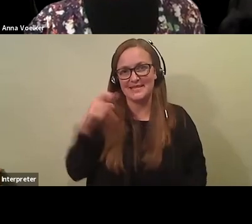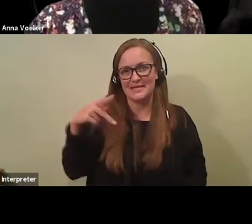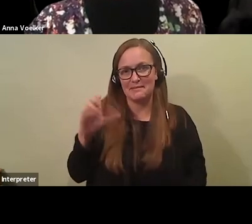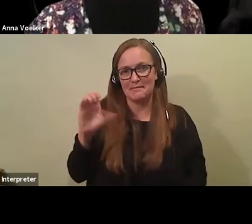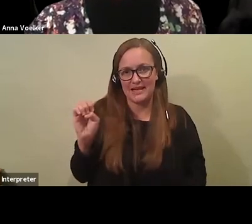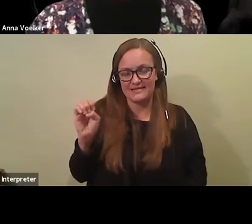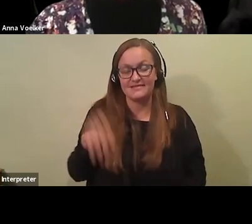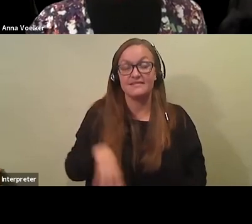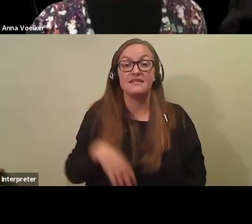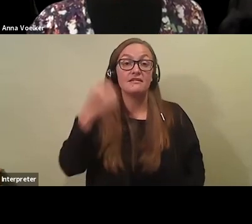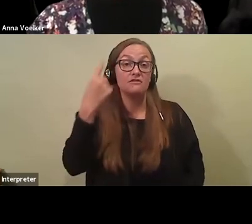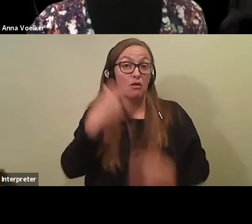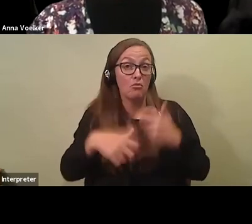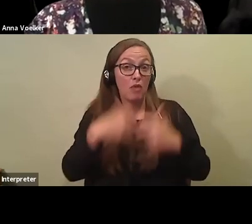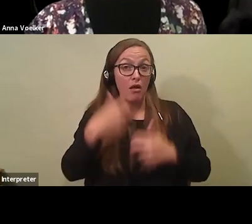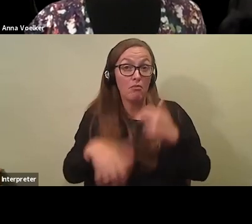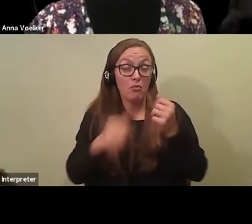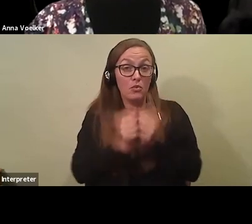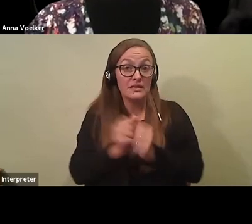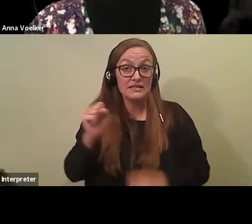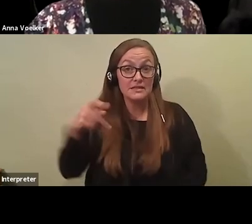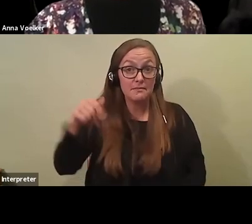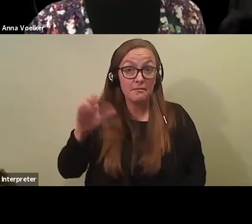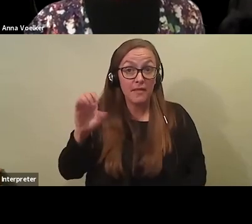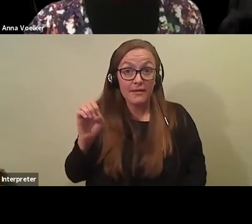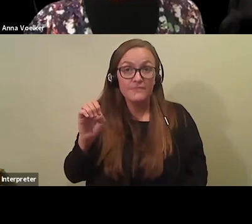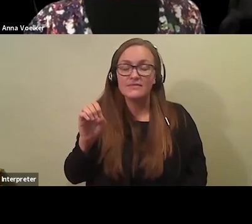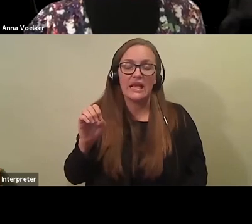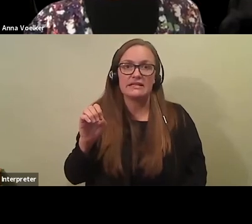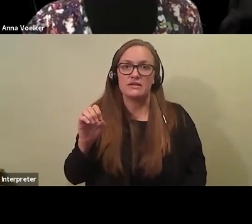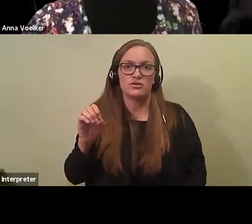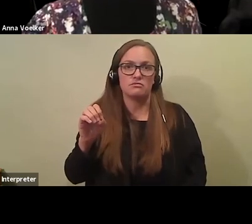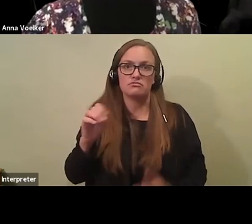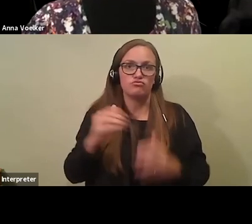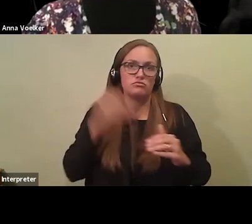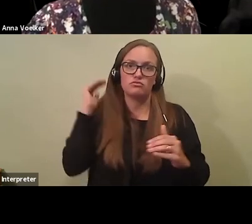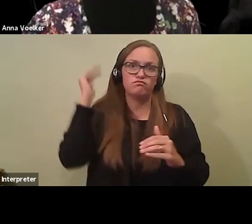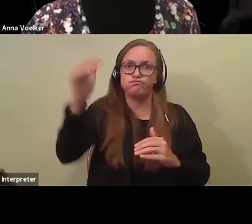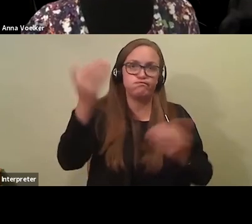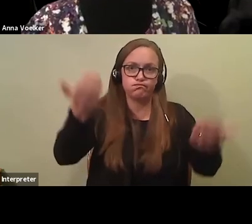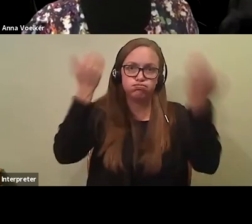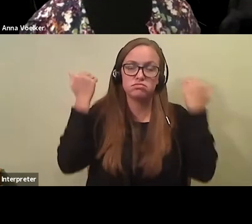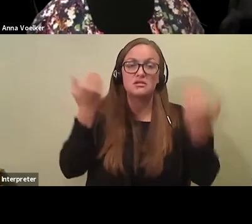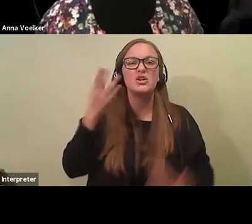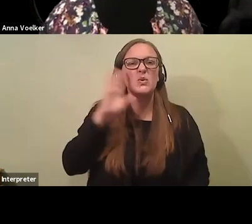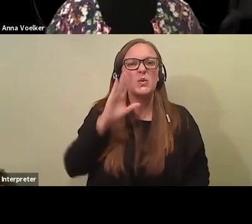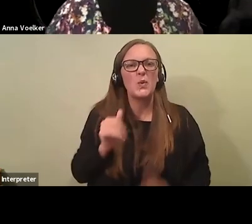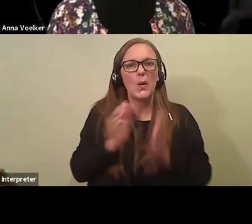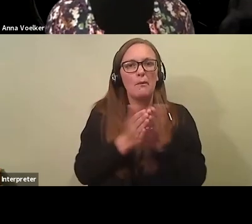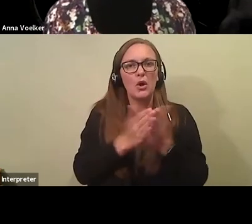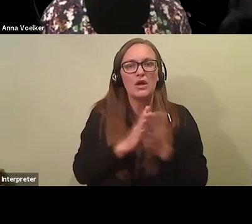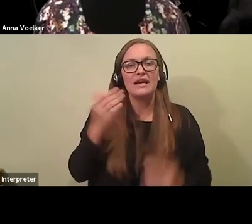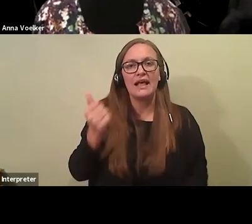with space, if you want to travel through it, is that there's too much of it. The Hitchhiker's Guide to the Galaxy, of course, tells us space is